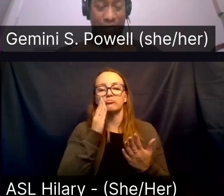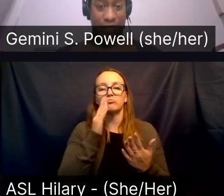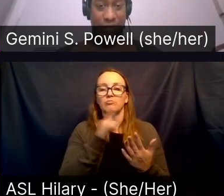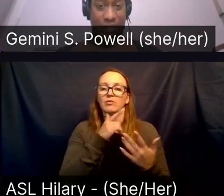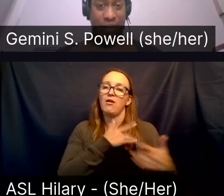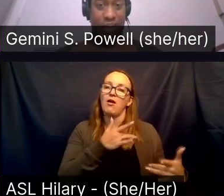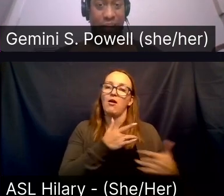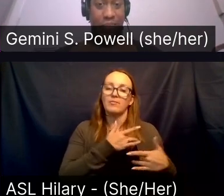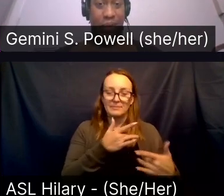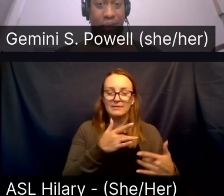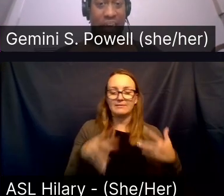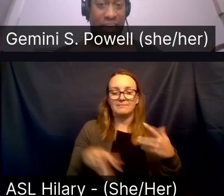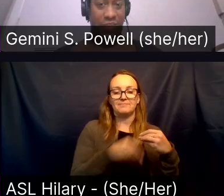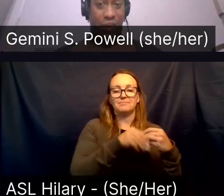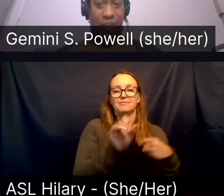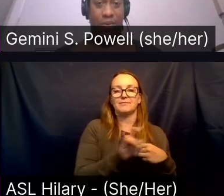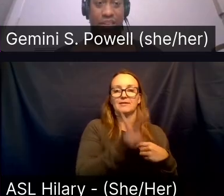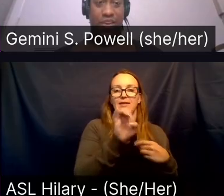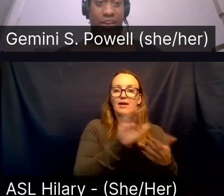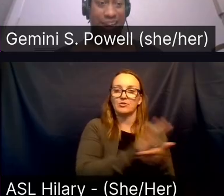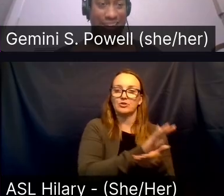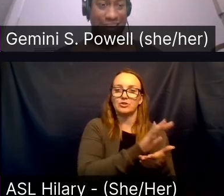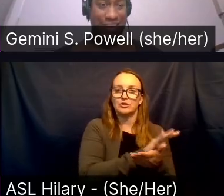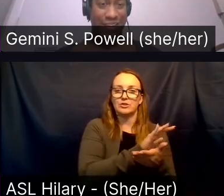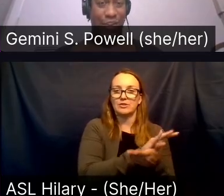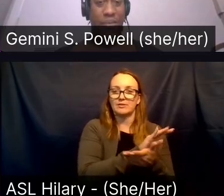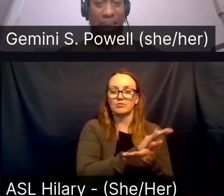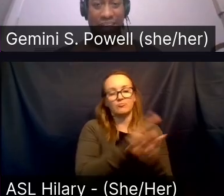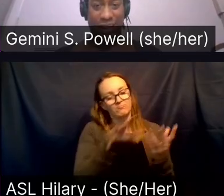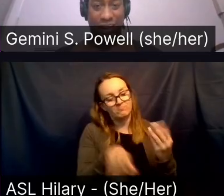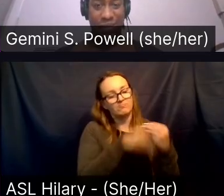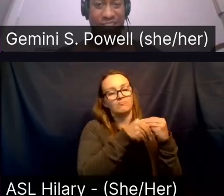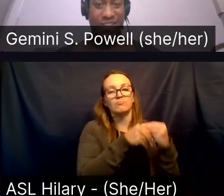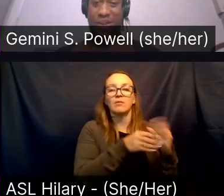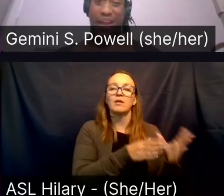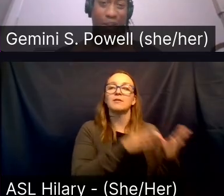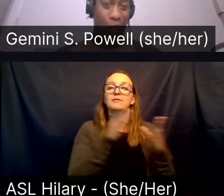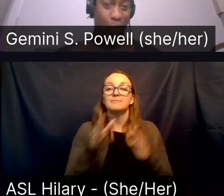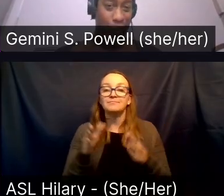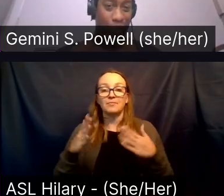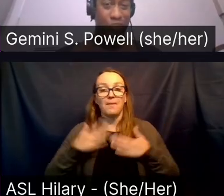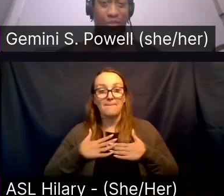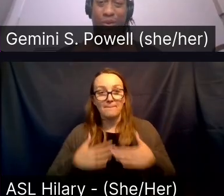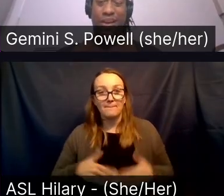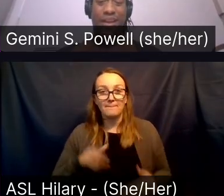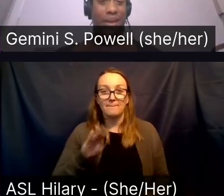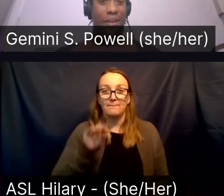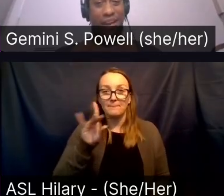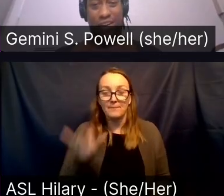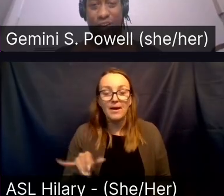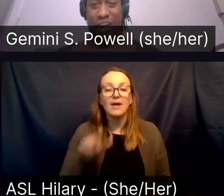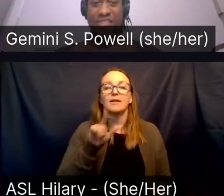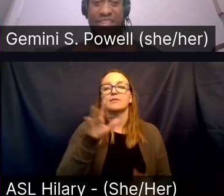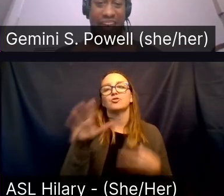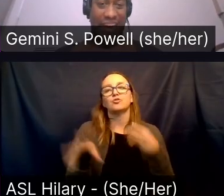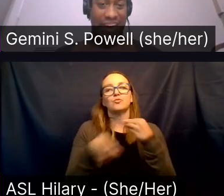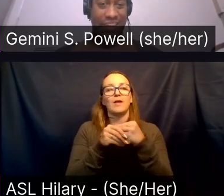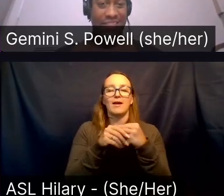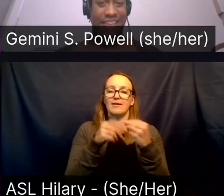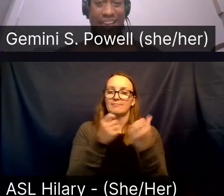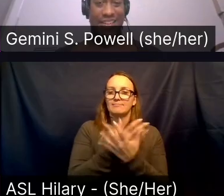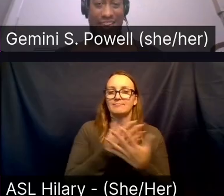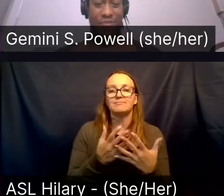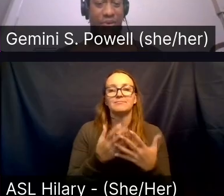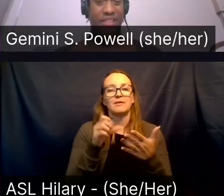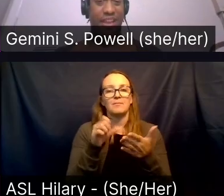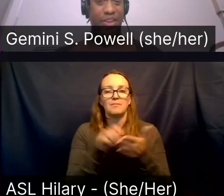well. The body is where you put your content, your page elements, your hello world, your paragraphs and